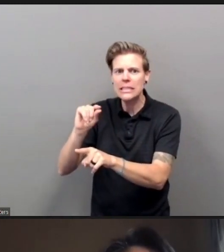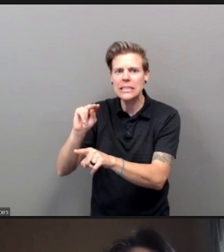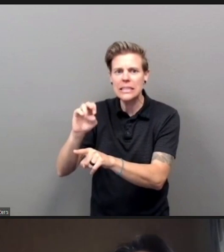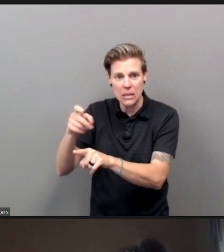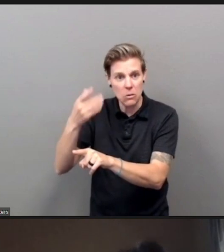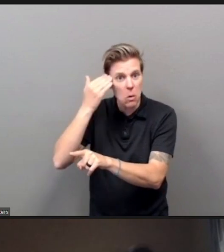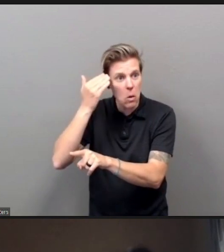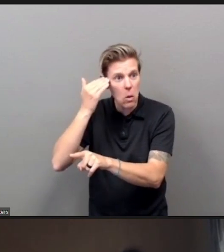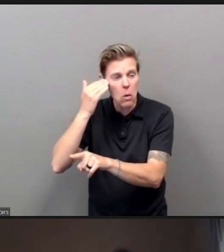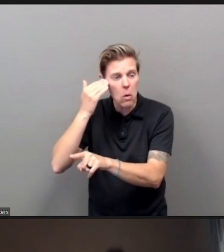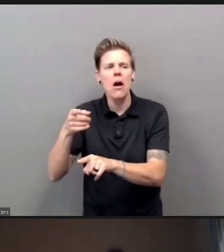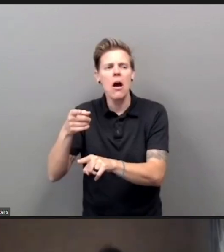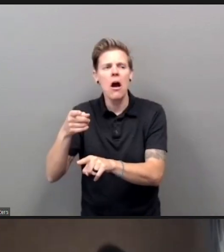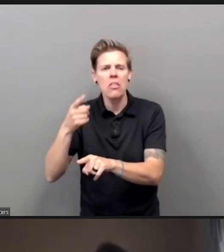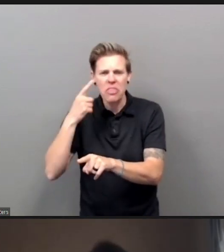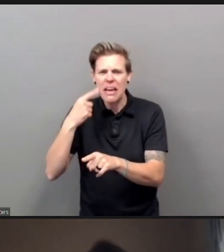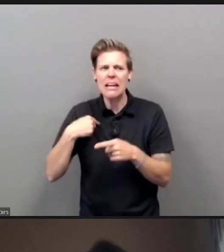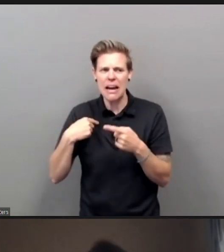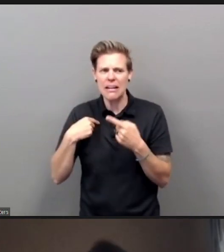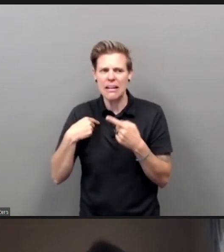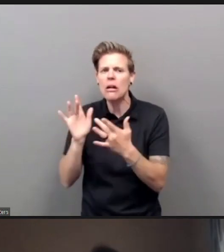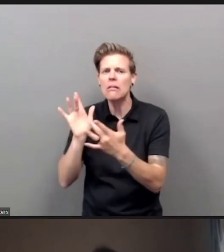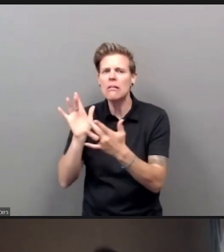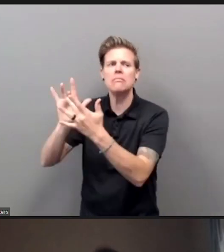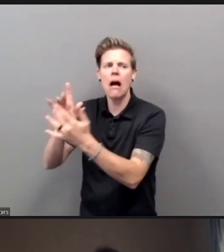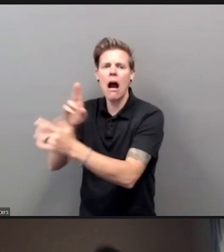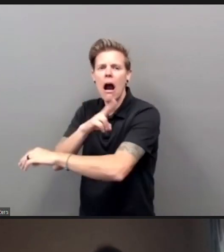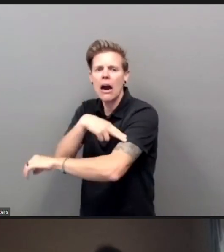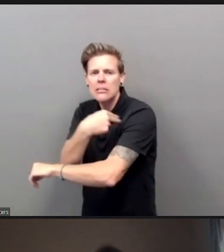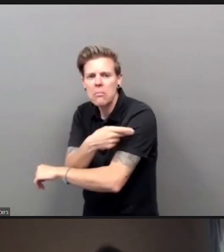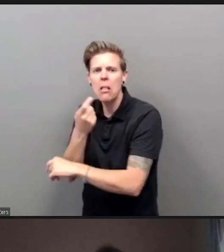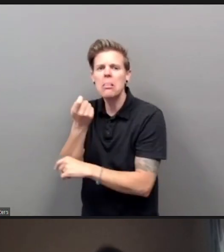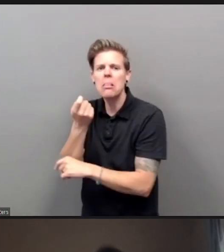hospital. We're engaging in discussions with them right now.